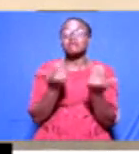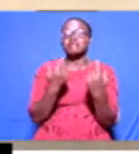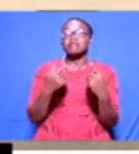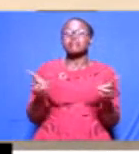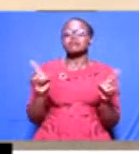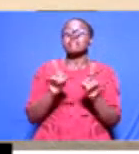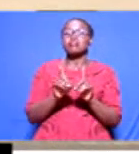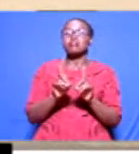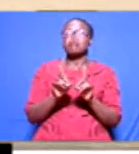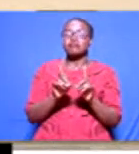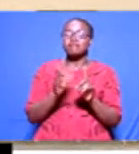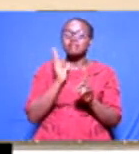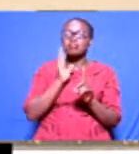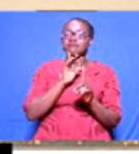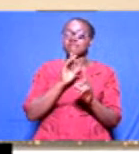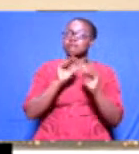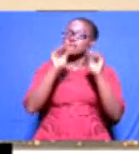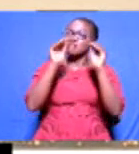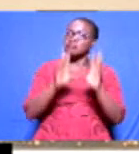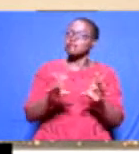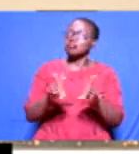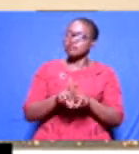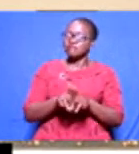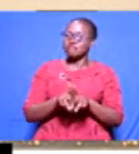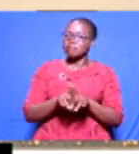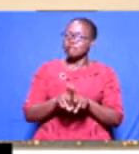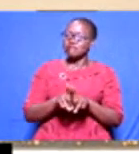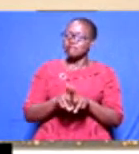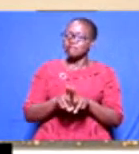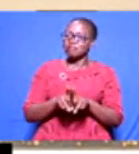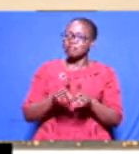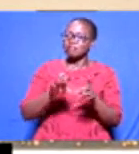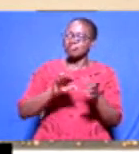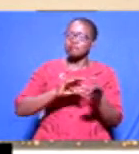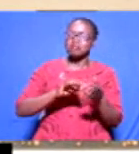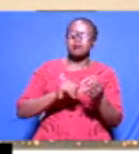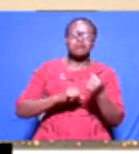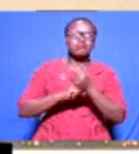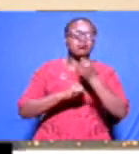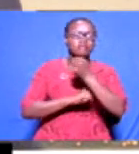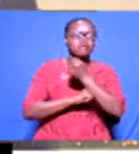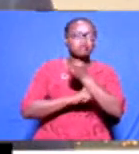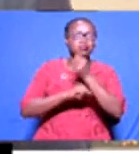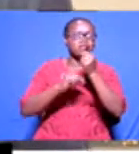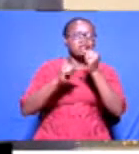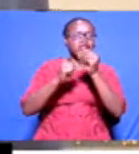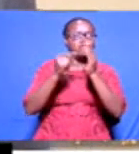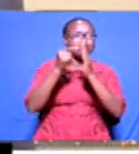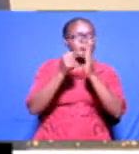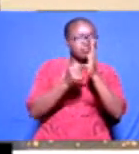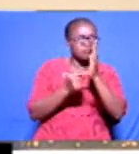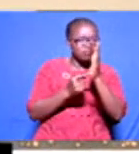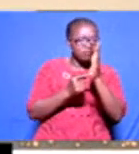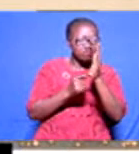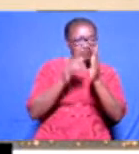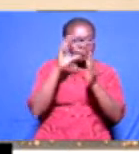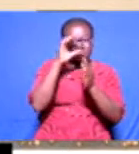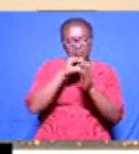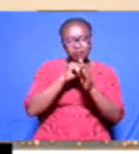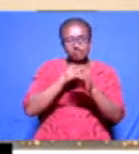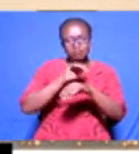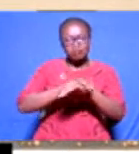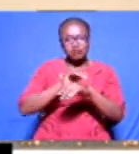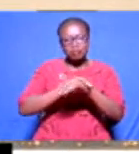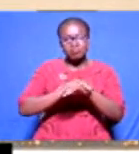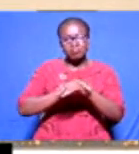teachers. And this goes to a fundamental issue that we do not have a proper education